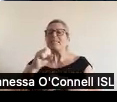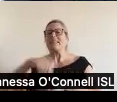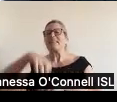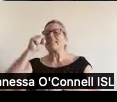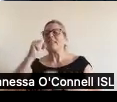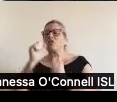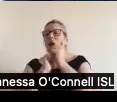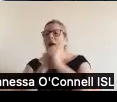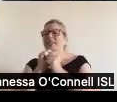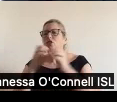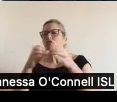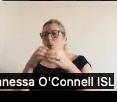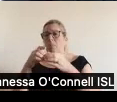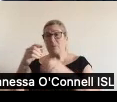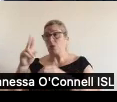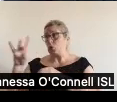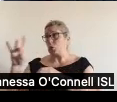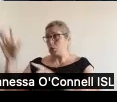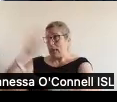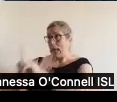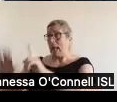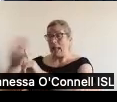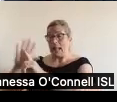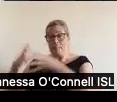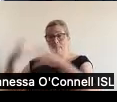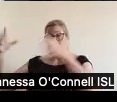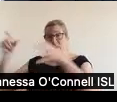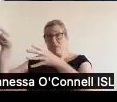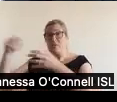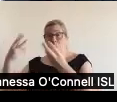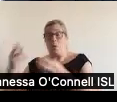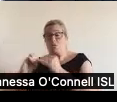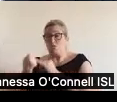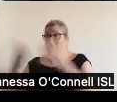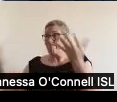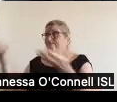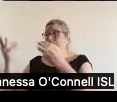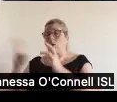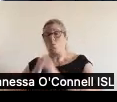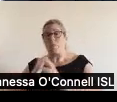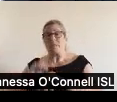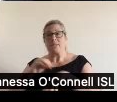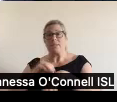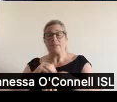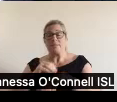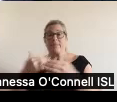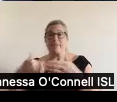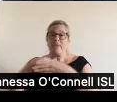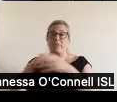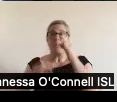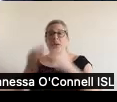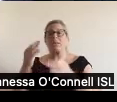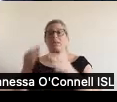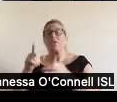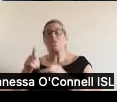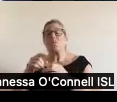wide group campaigning to get more women into politics on a national level. And with them, we are working on the issue of women's